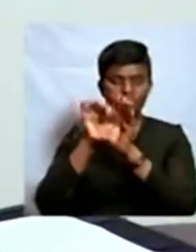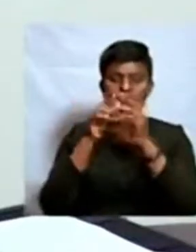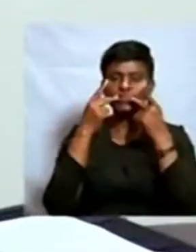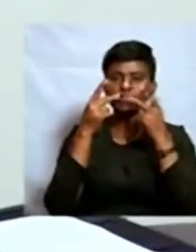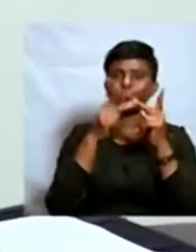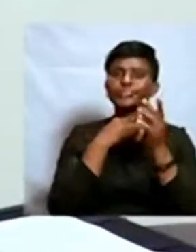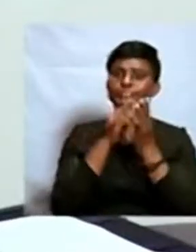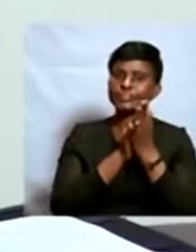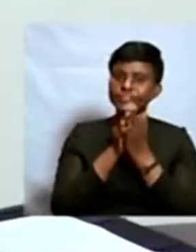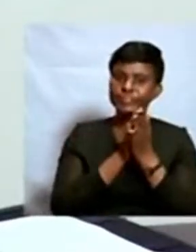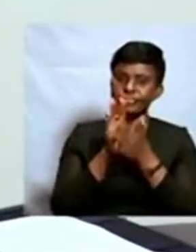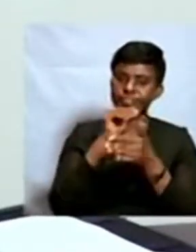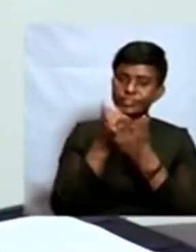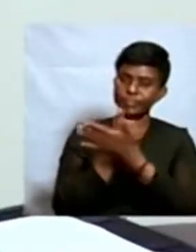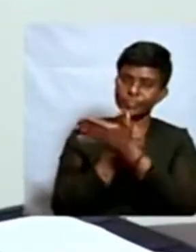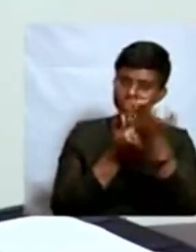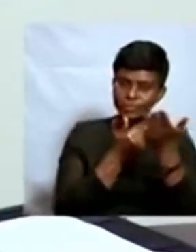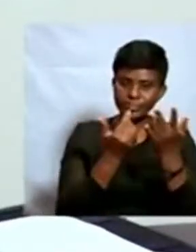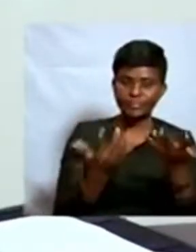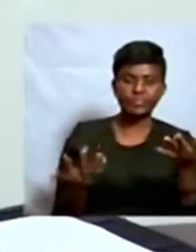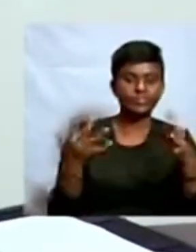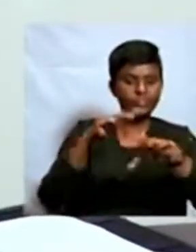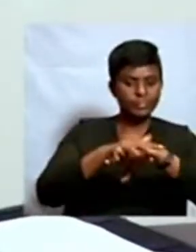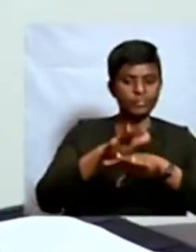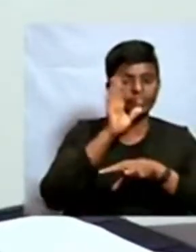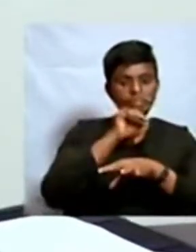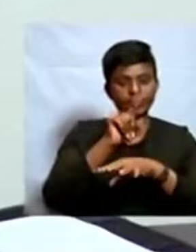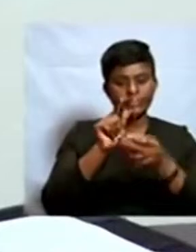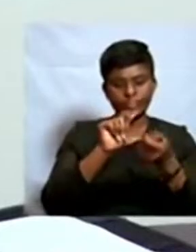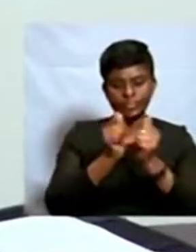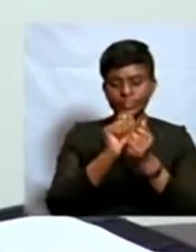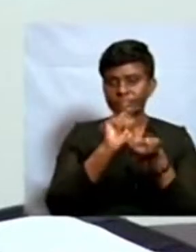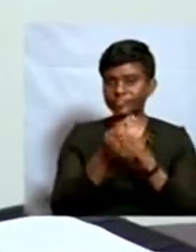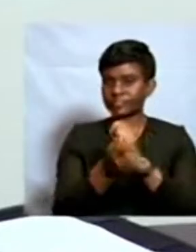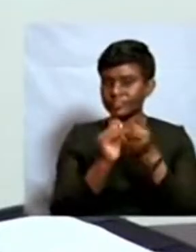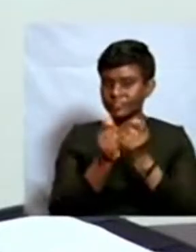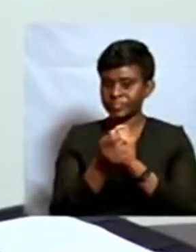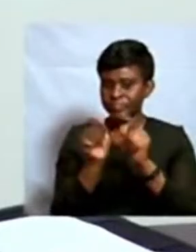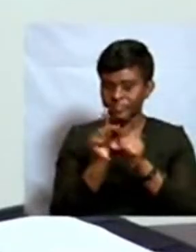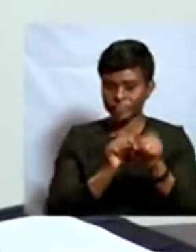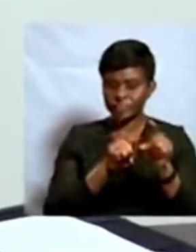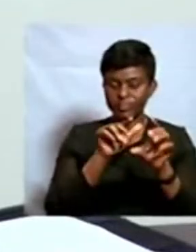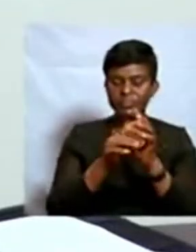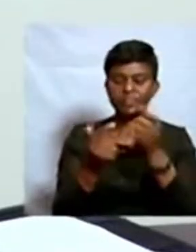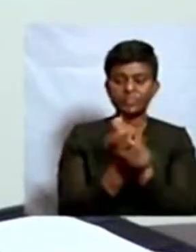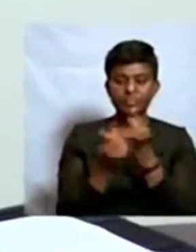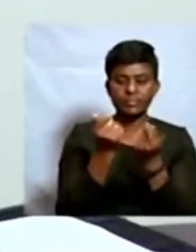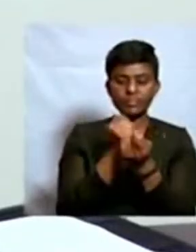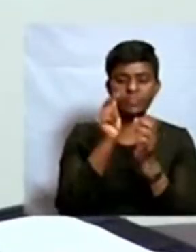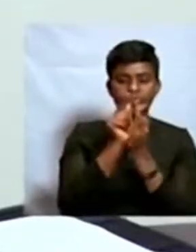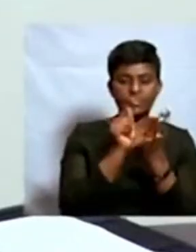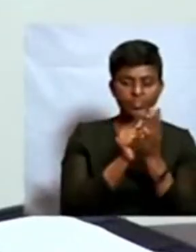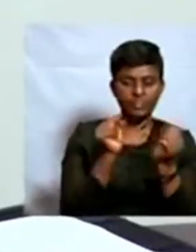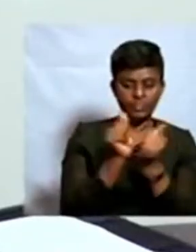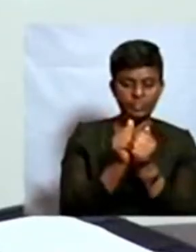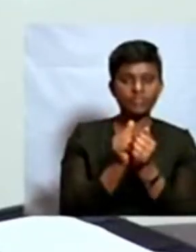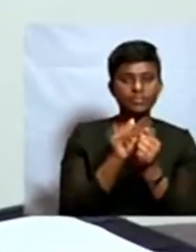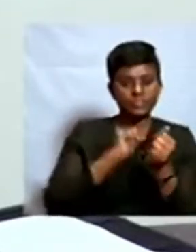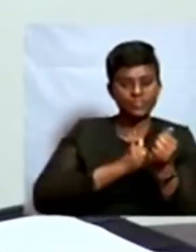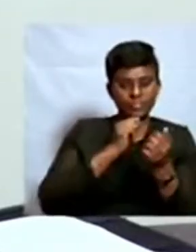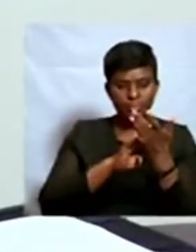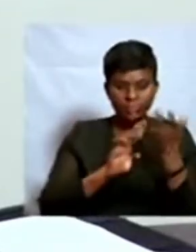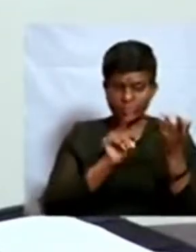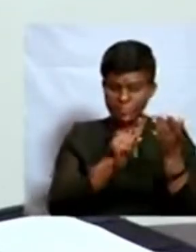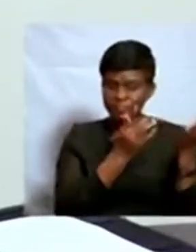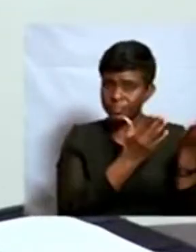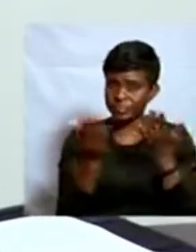interest. So all those are being streamlined by these changes in the amendment bills, and we believe that this